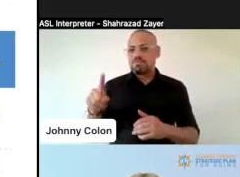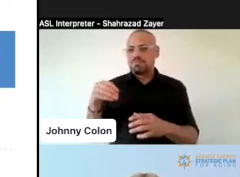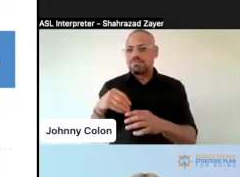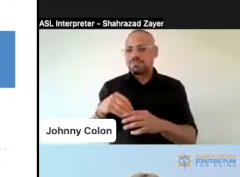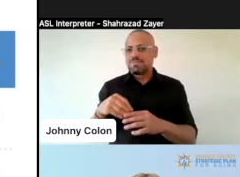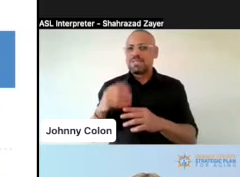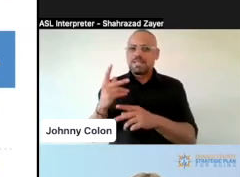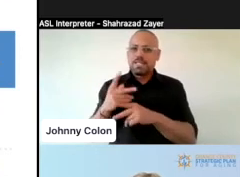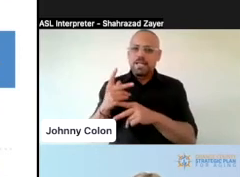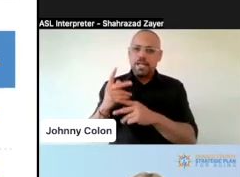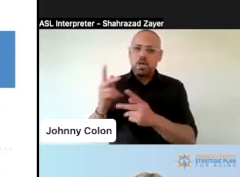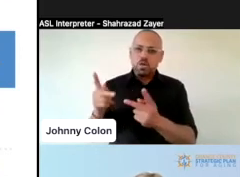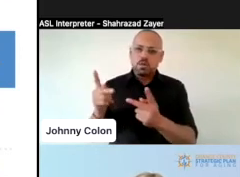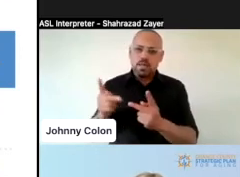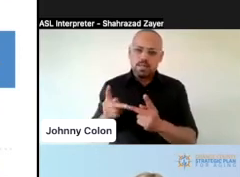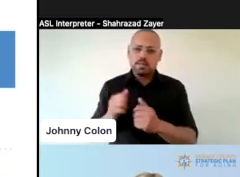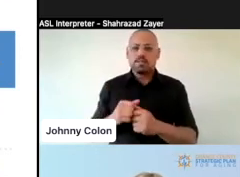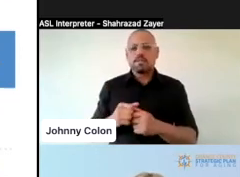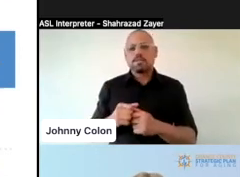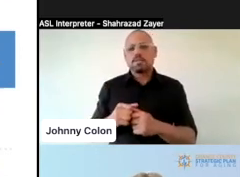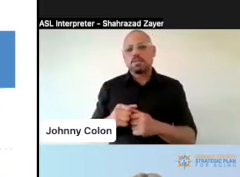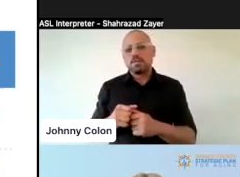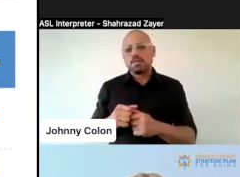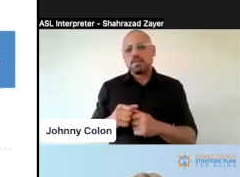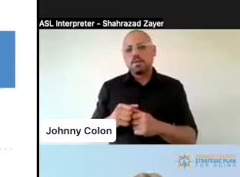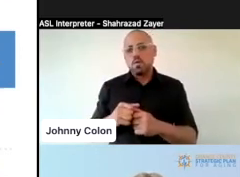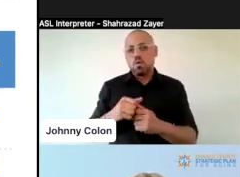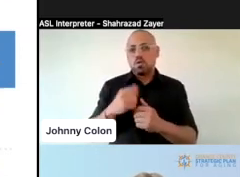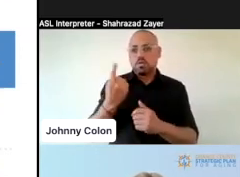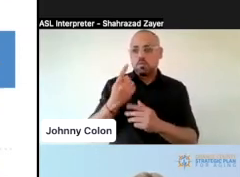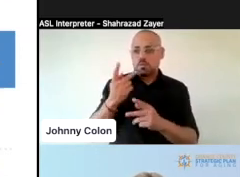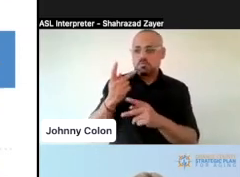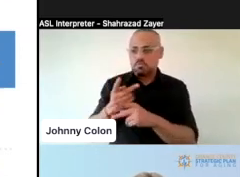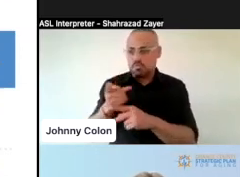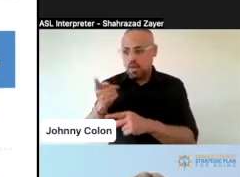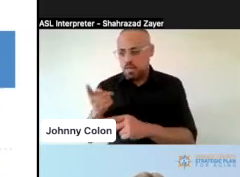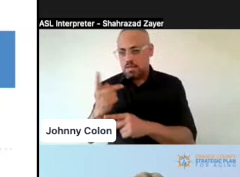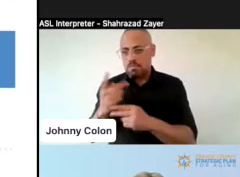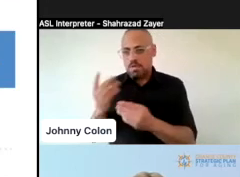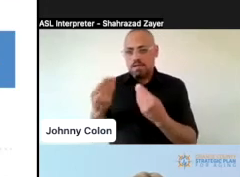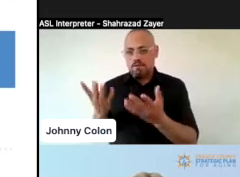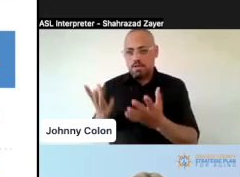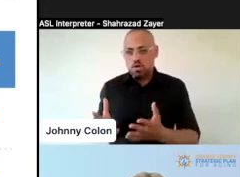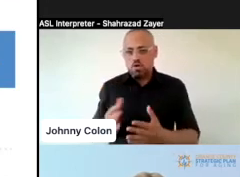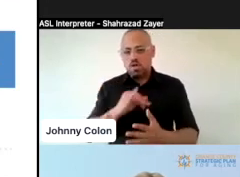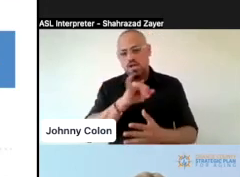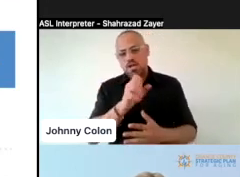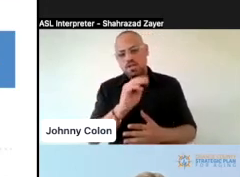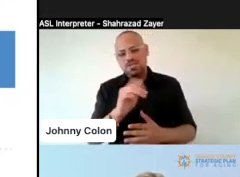care settings or being taken care of by caregivers, as Jim was just talking